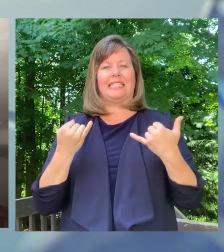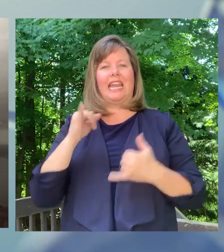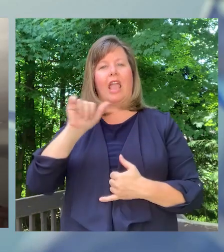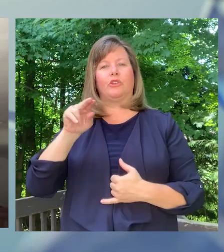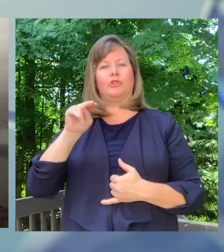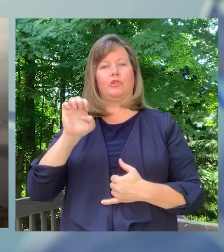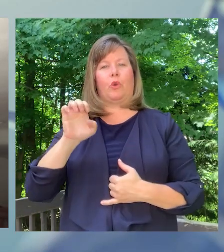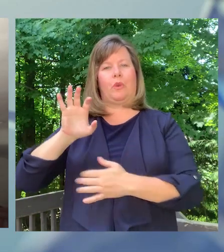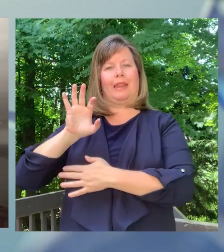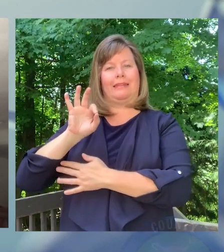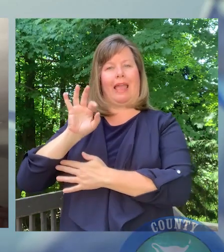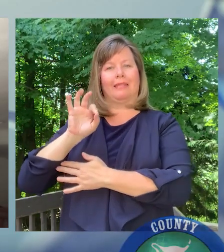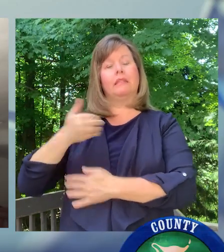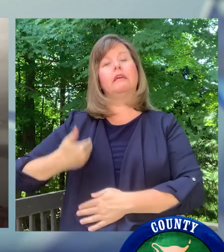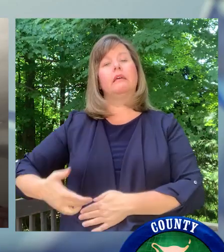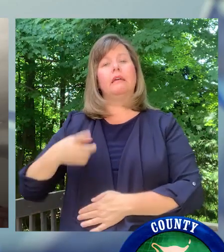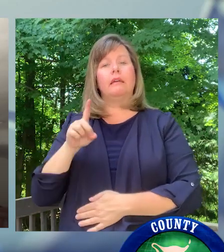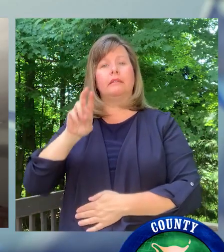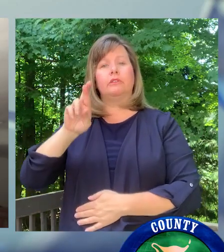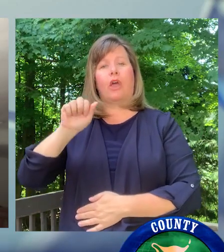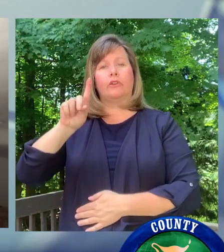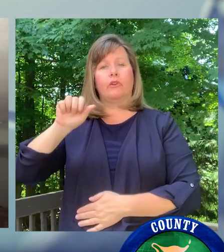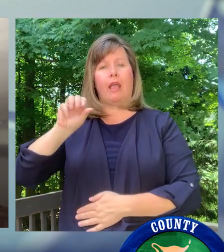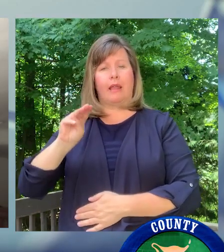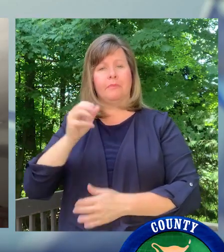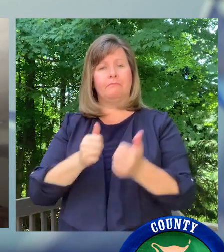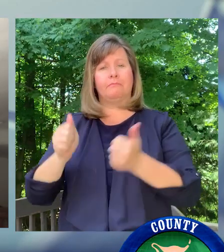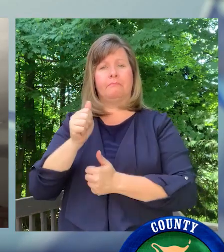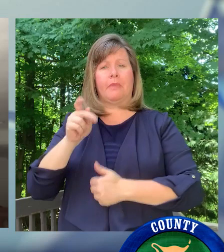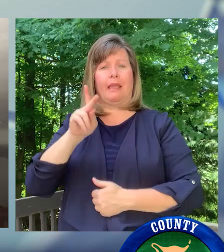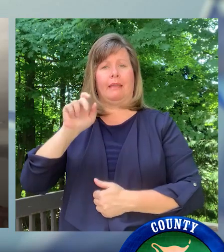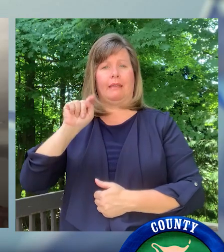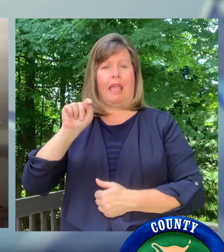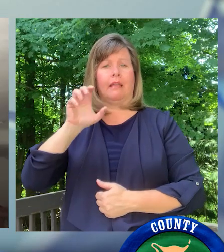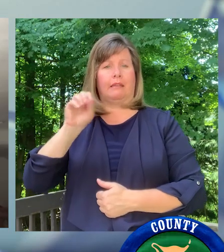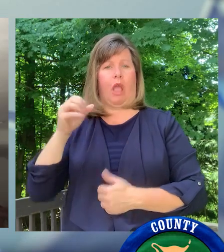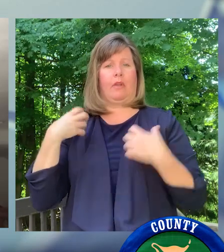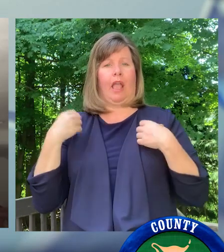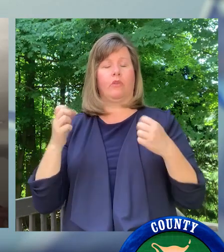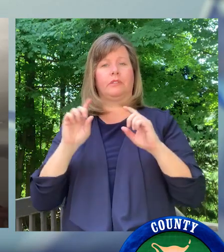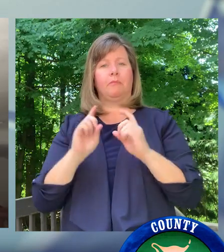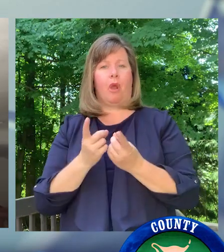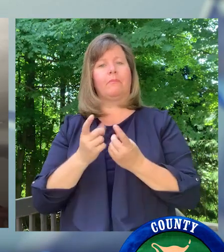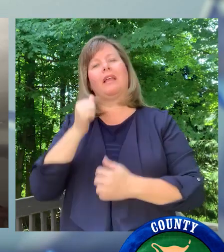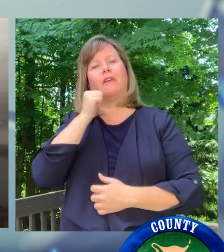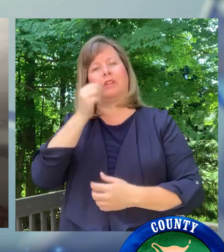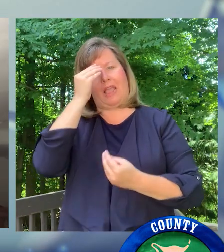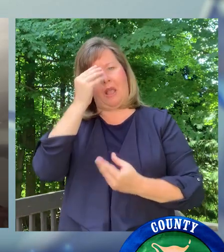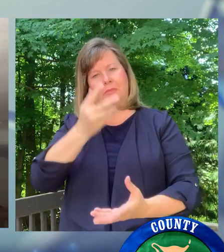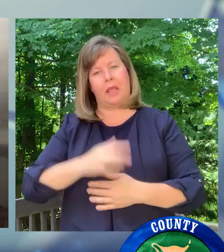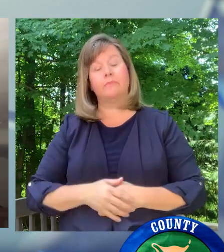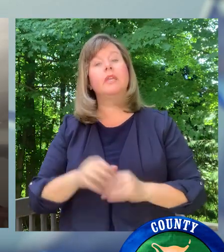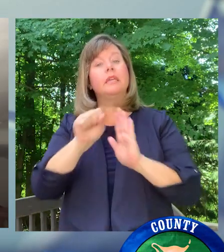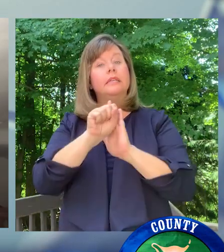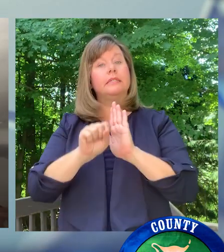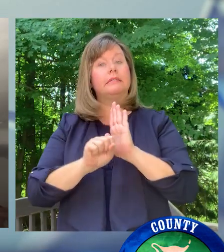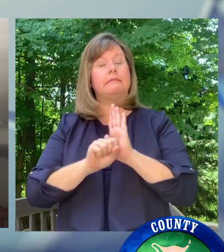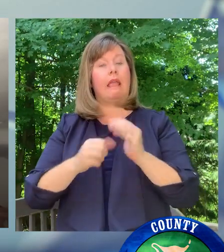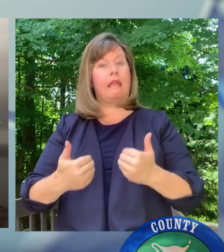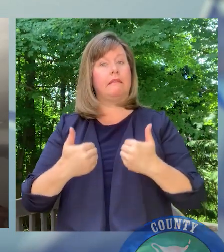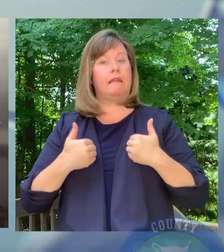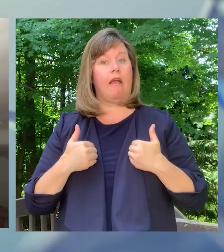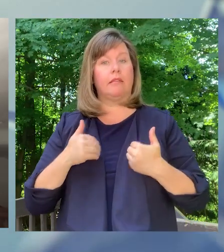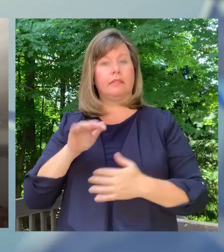Hello everyone, today is June the 9th. I'm Dr. Adam London, Director of the Kent County Health Department, here for today's COVID-19 update. Across the state of